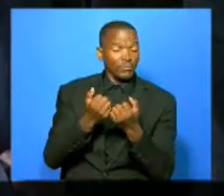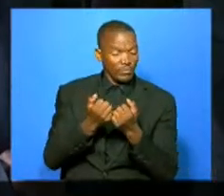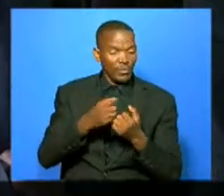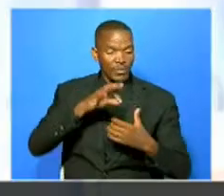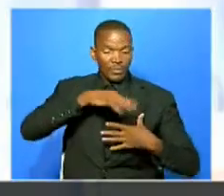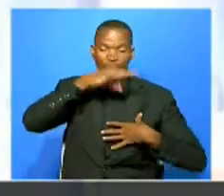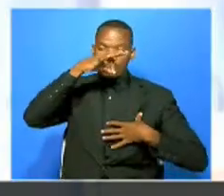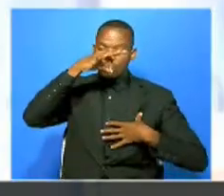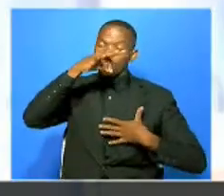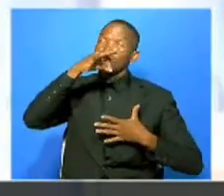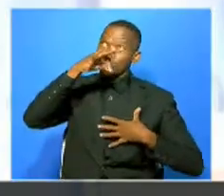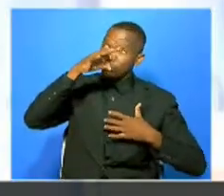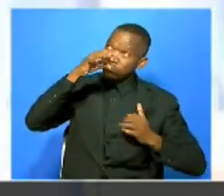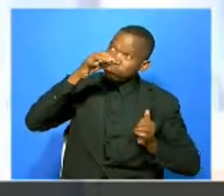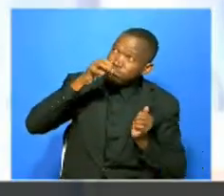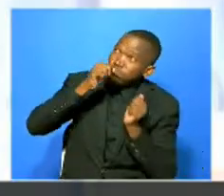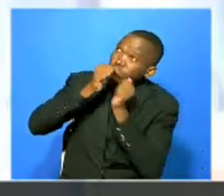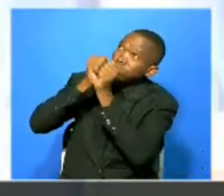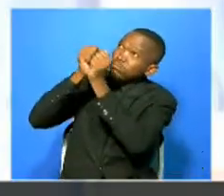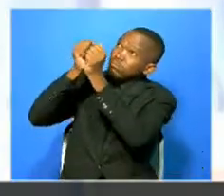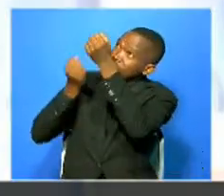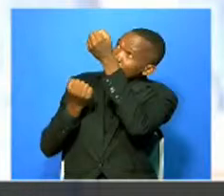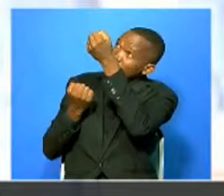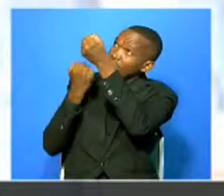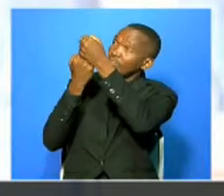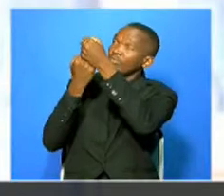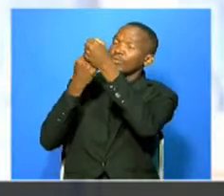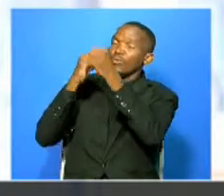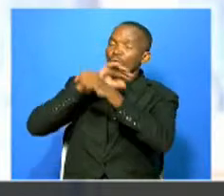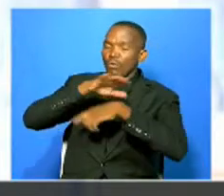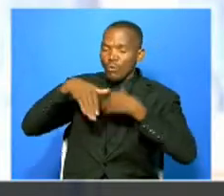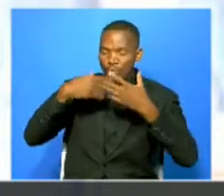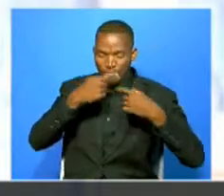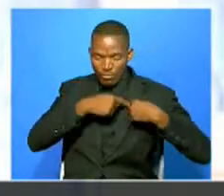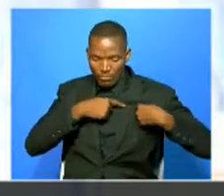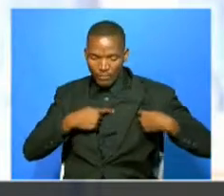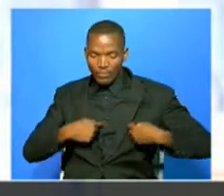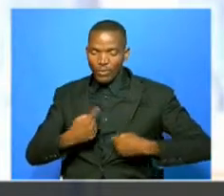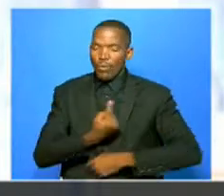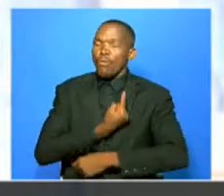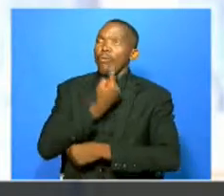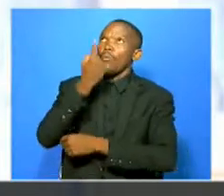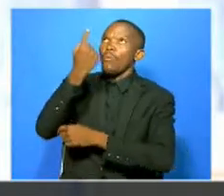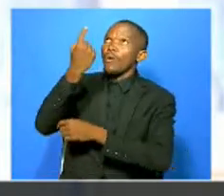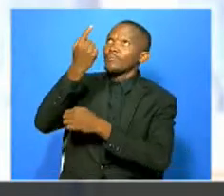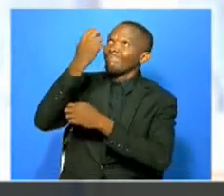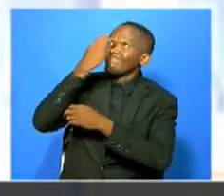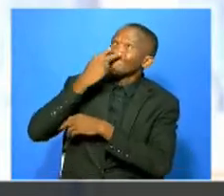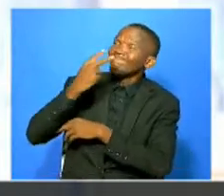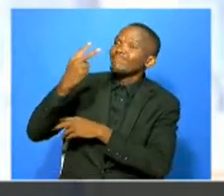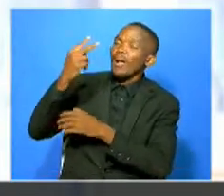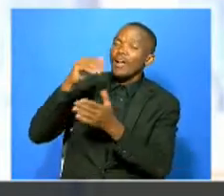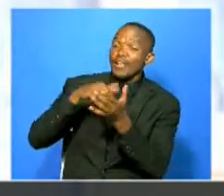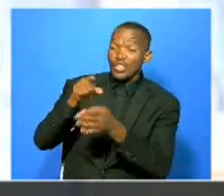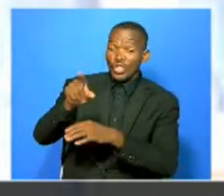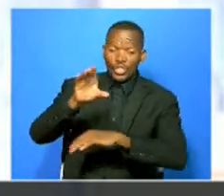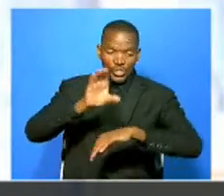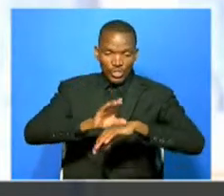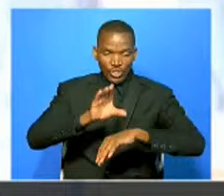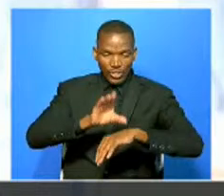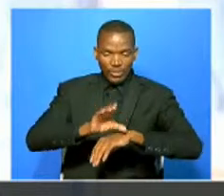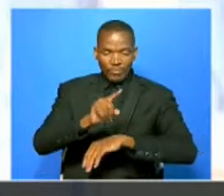ya bone ka bongwe hela jwa pelo. Re lemoga le bakereke ya